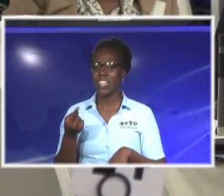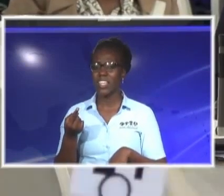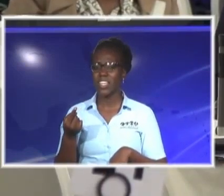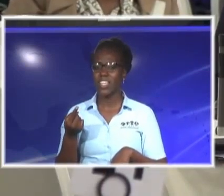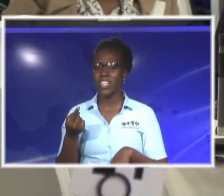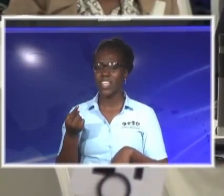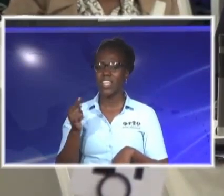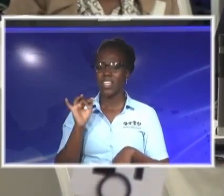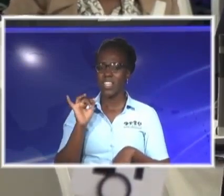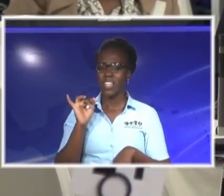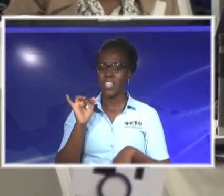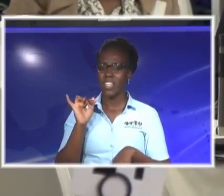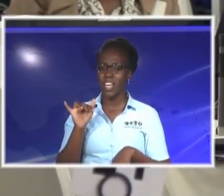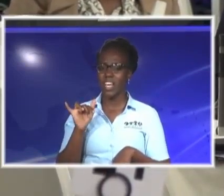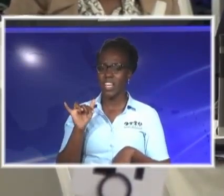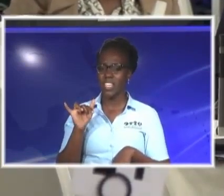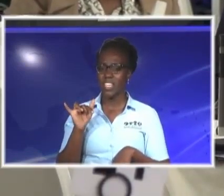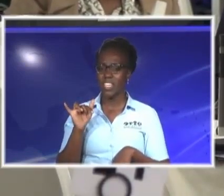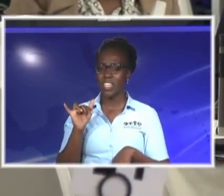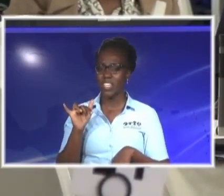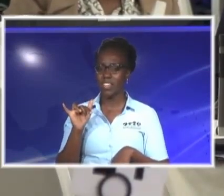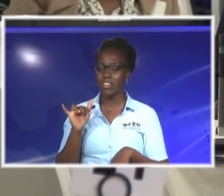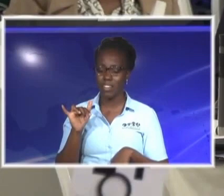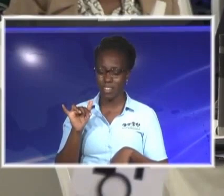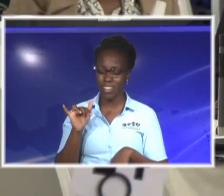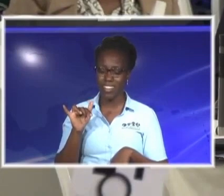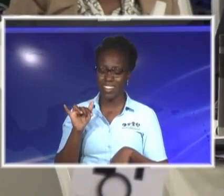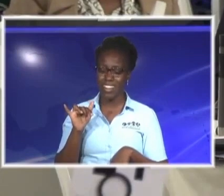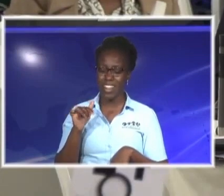that disturbed me. You must not disturb me.